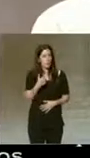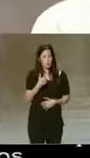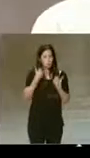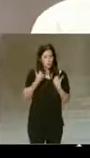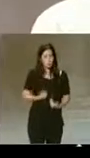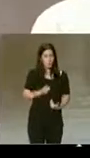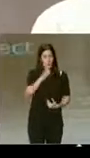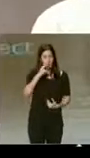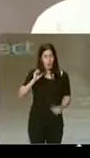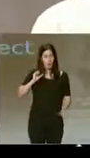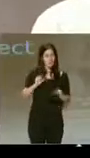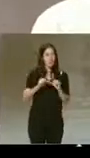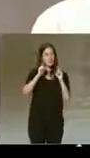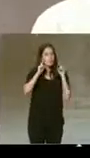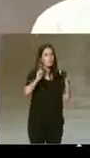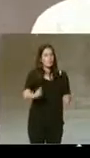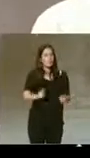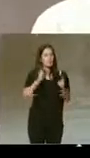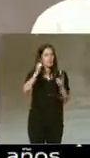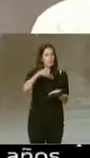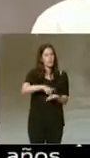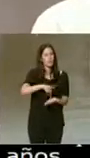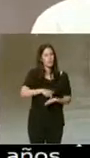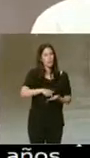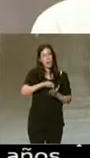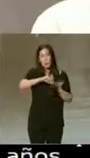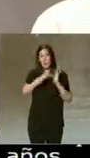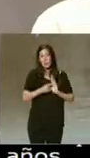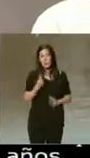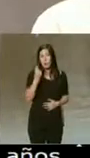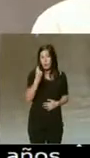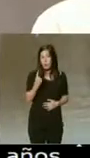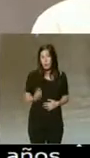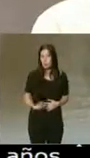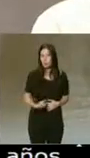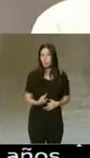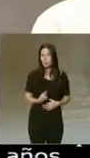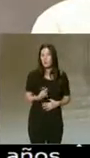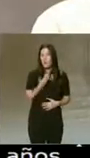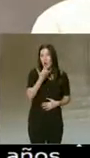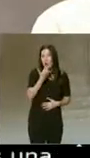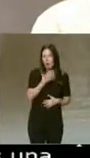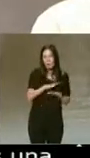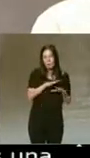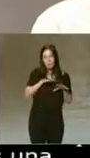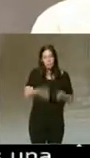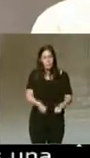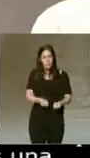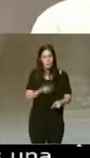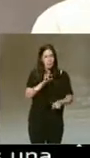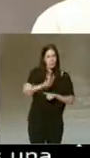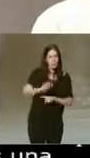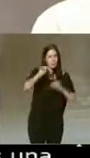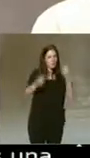internationally wise, and I try as much as I can to reserve